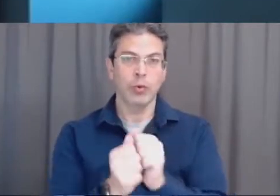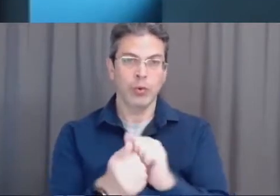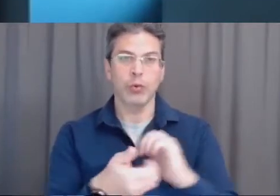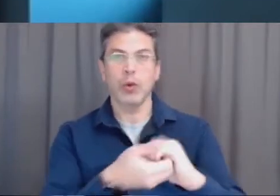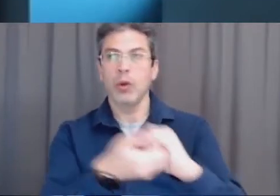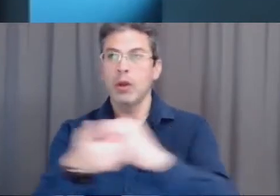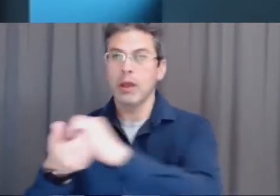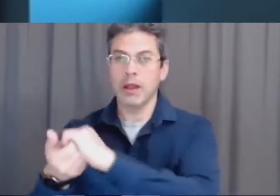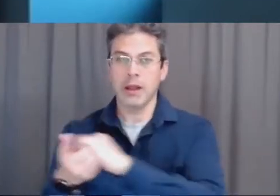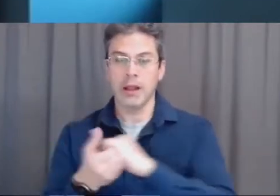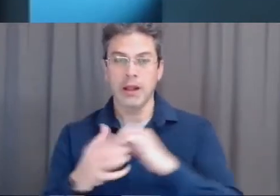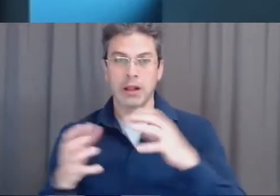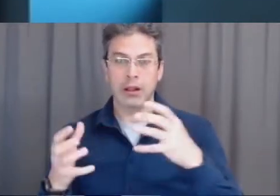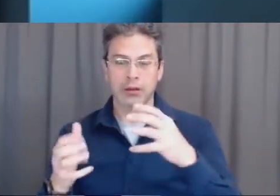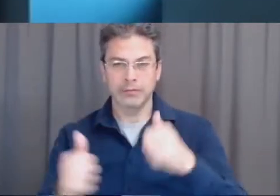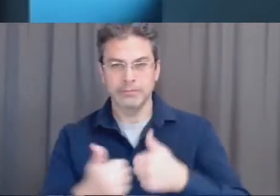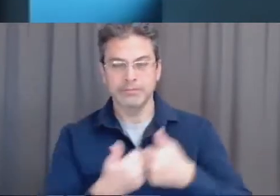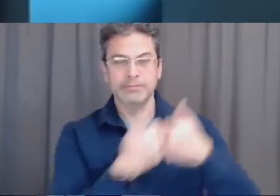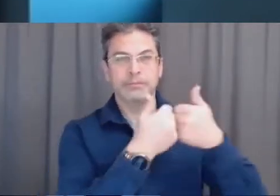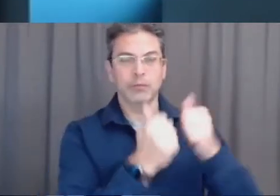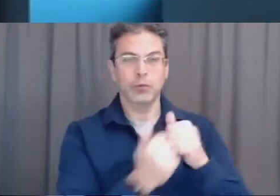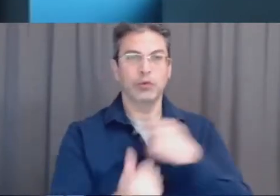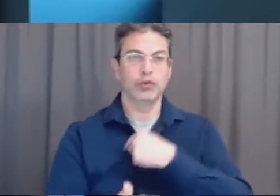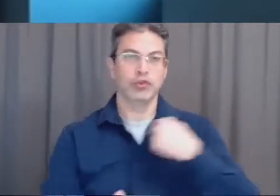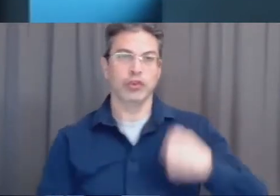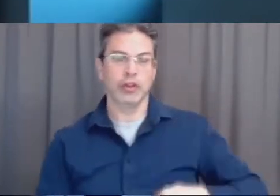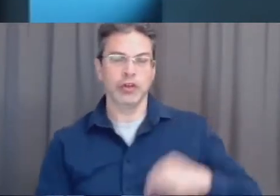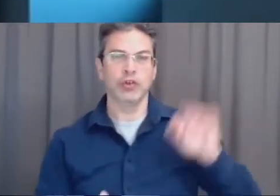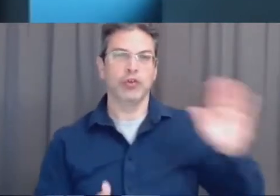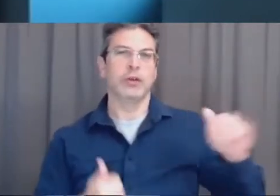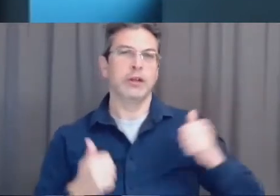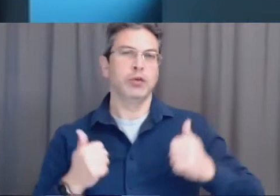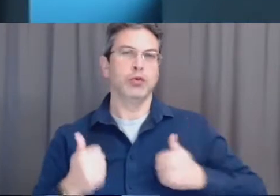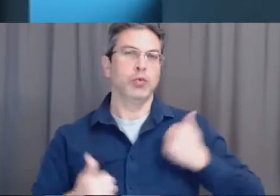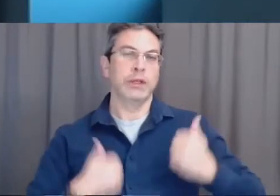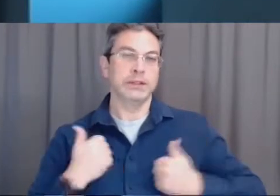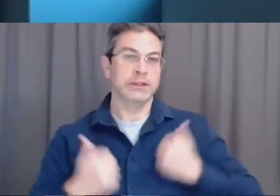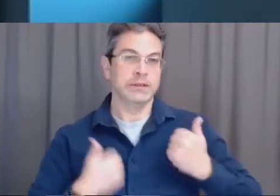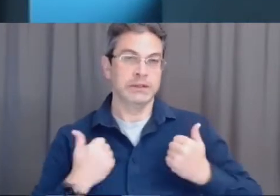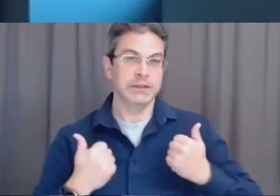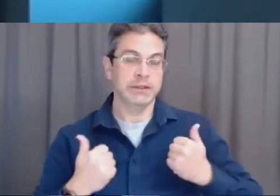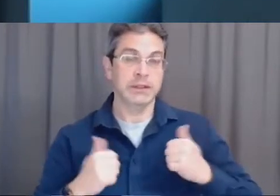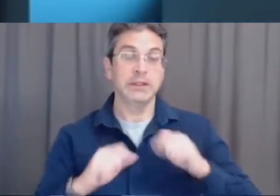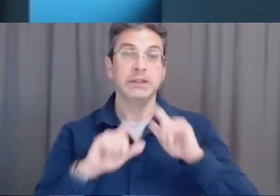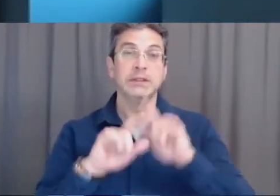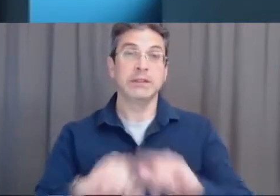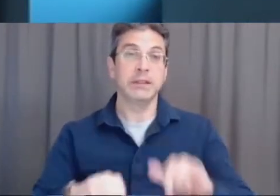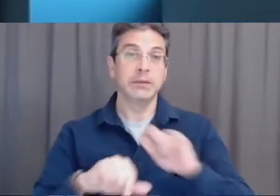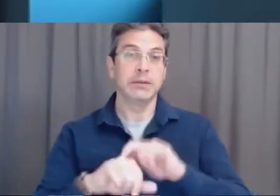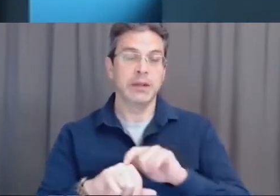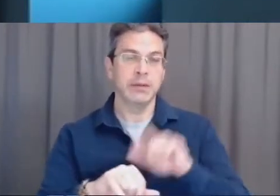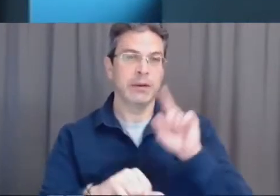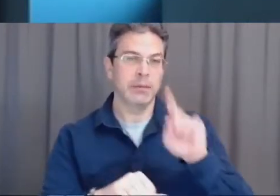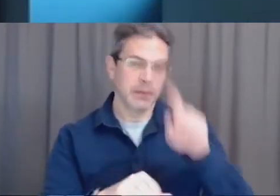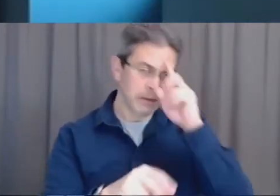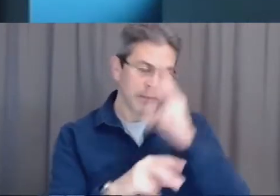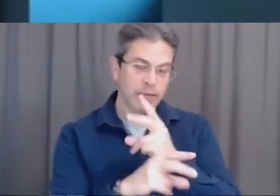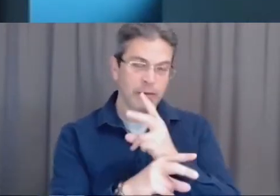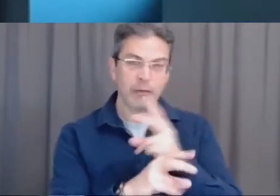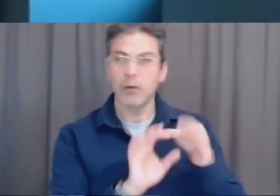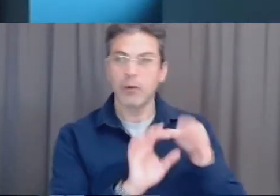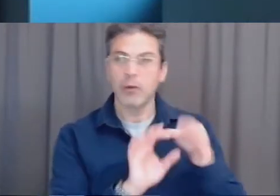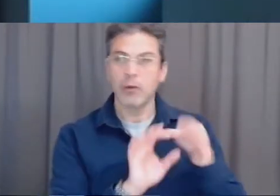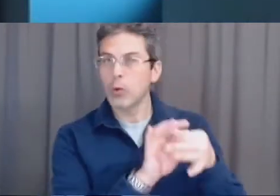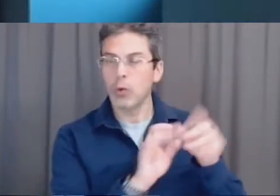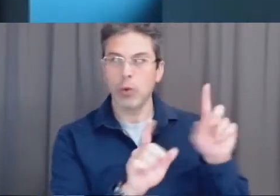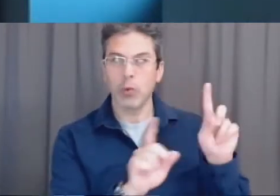push back against China's more aggressive practices, while also seeking to cooperate with China in areas of mutual